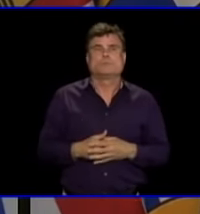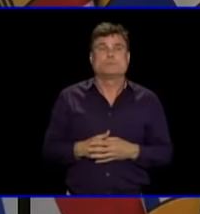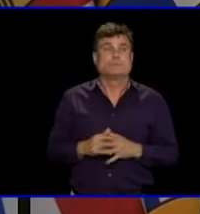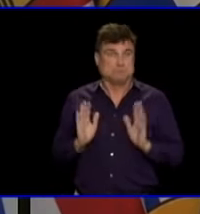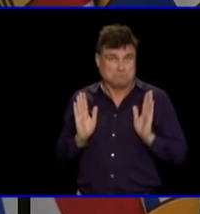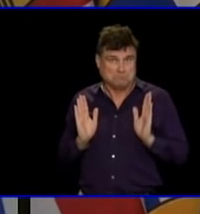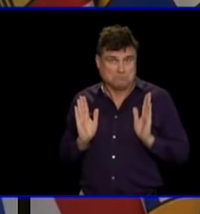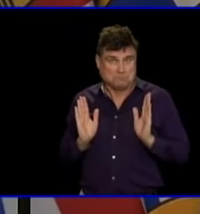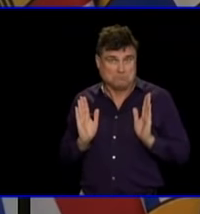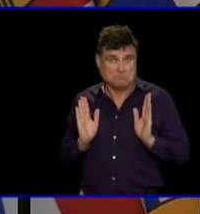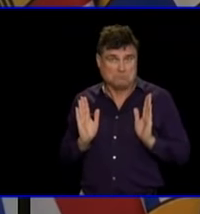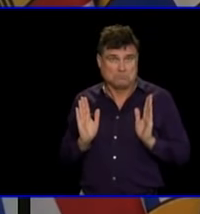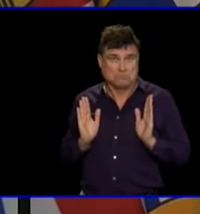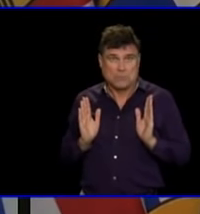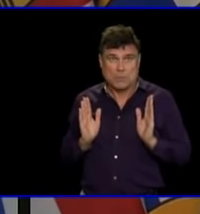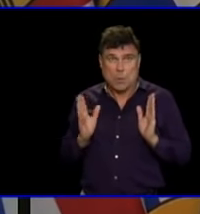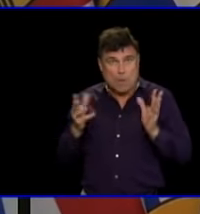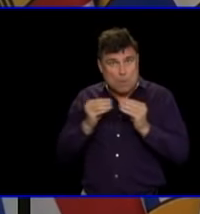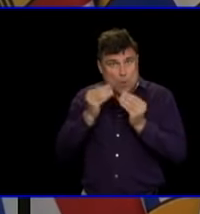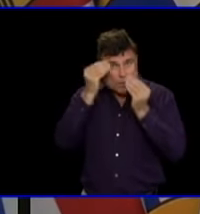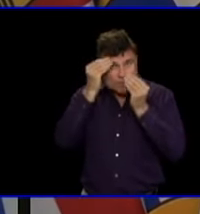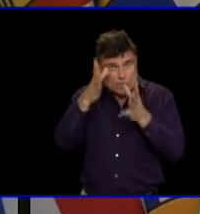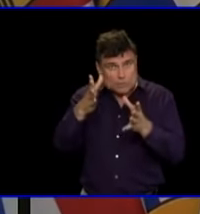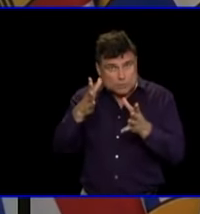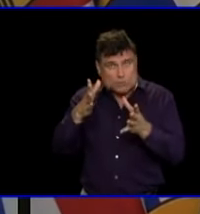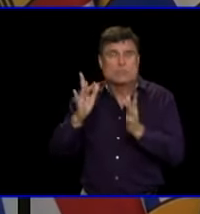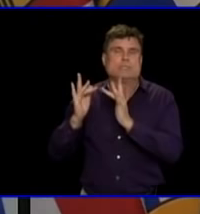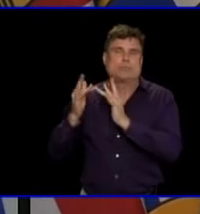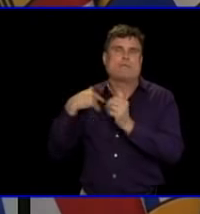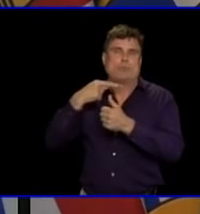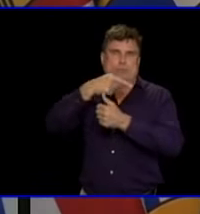the province's COVID-19 response, visit